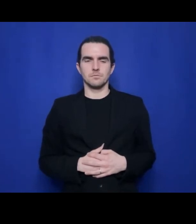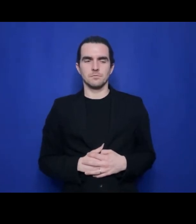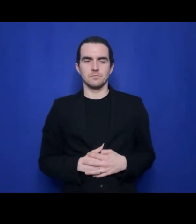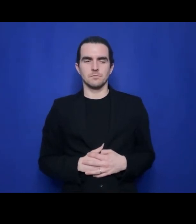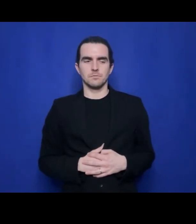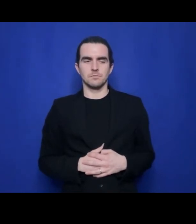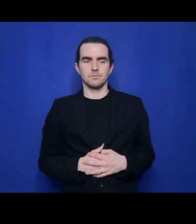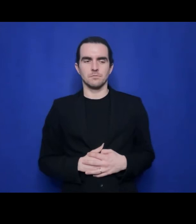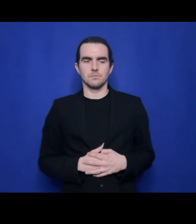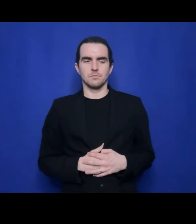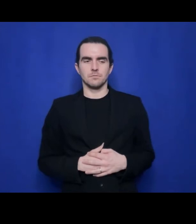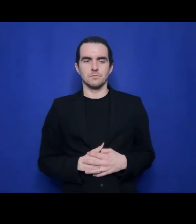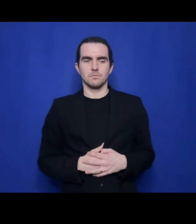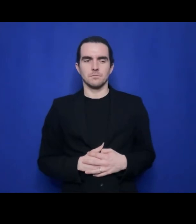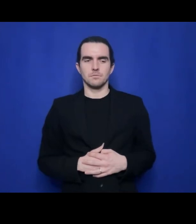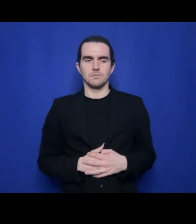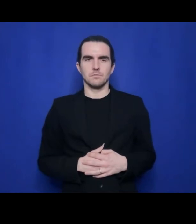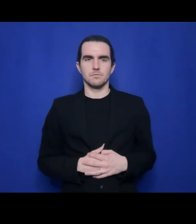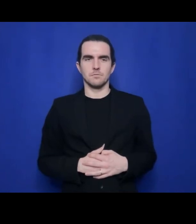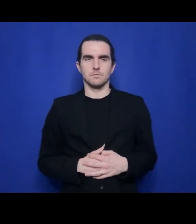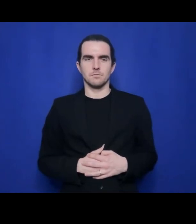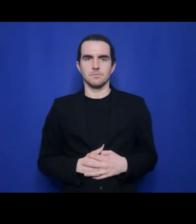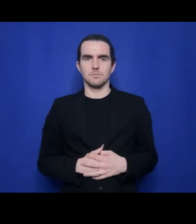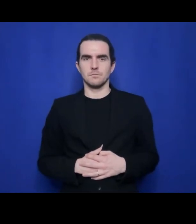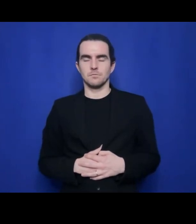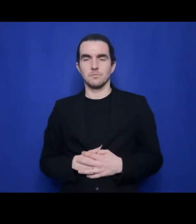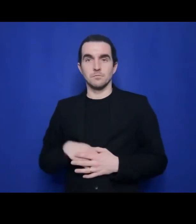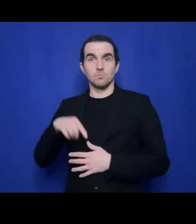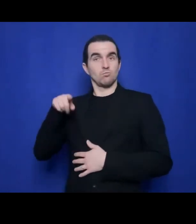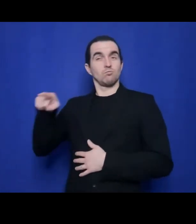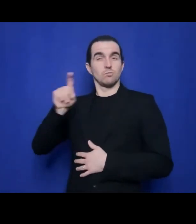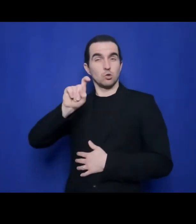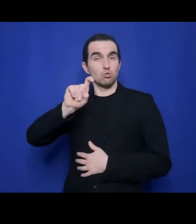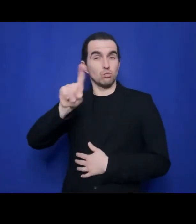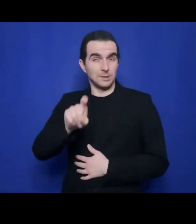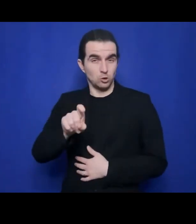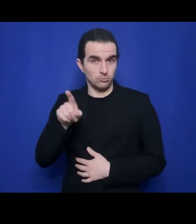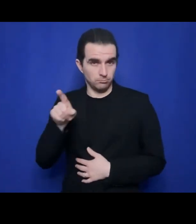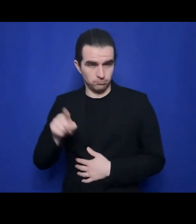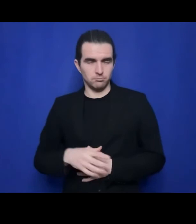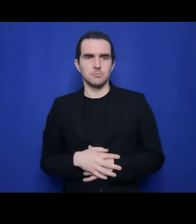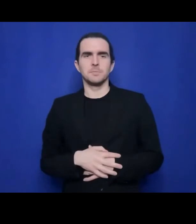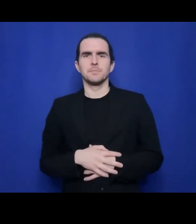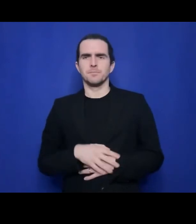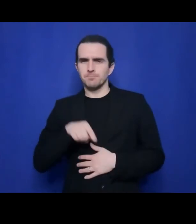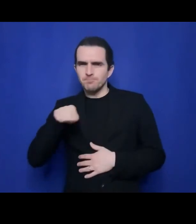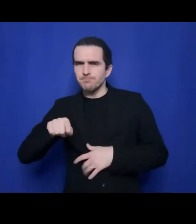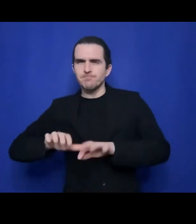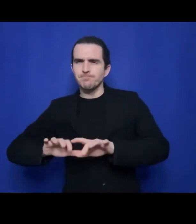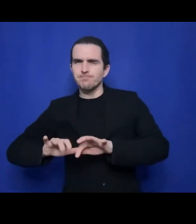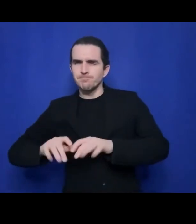chat saying, what is the main object in this meeting, which is what would